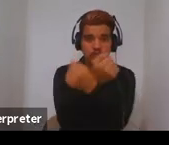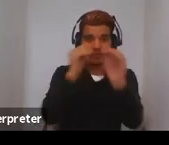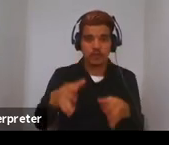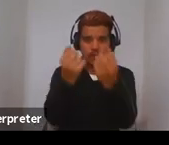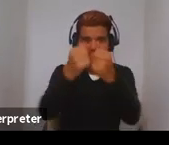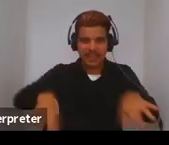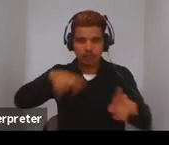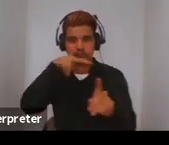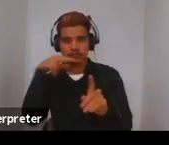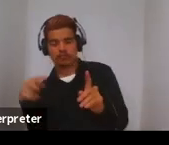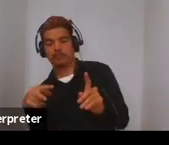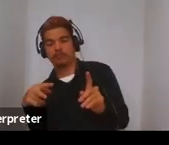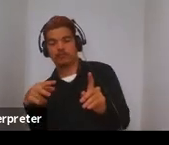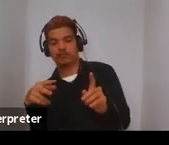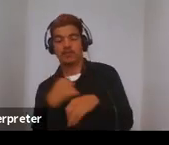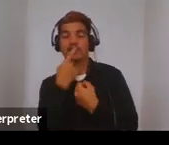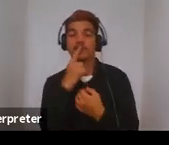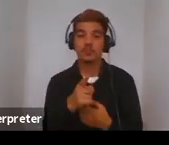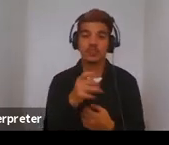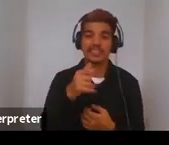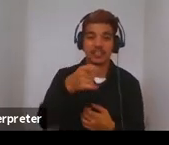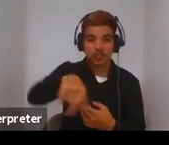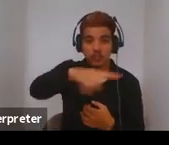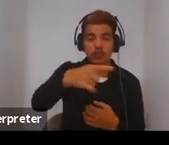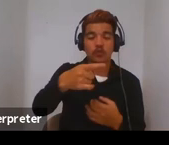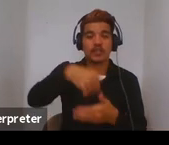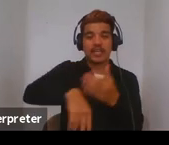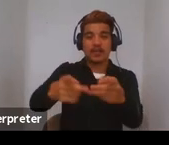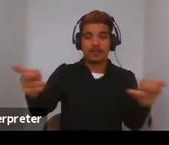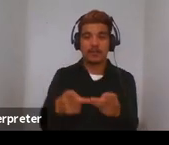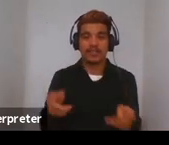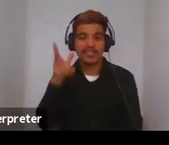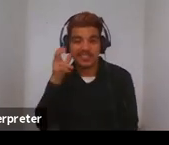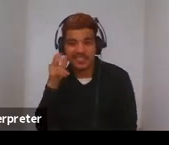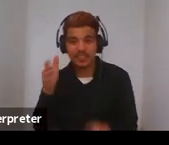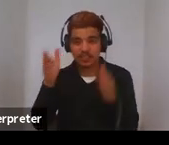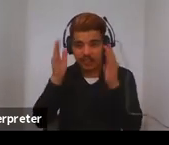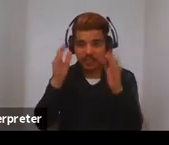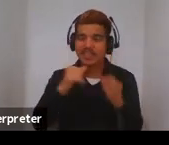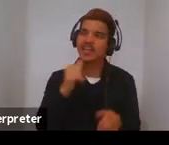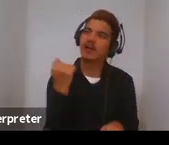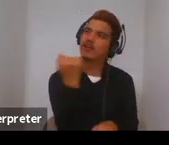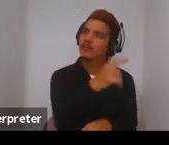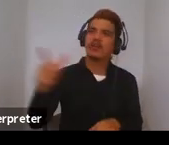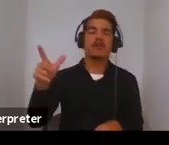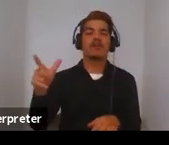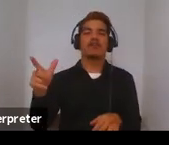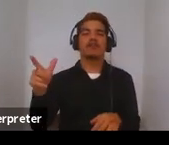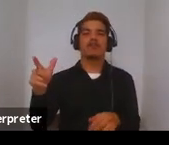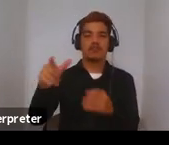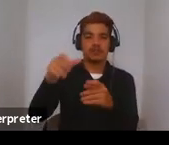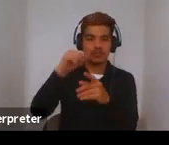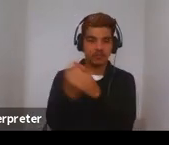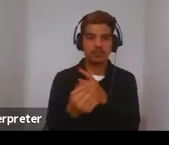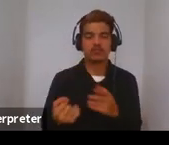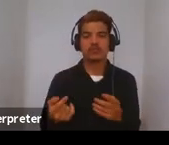maybe, you know, making sure that you're in a space to be able to listen. Not all situations are and contexts are going